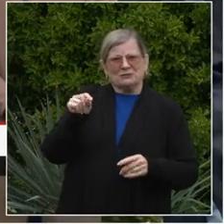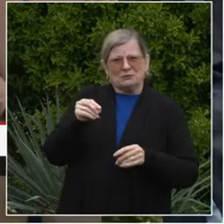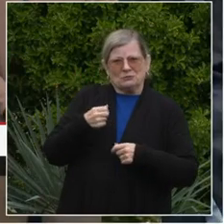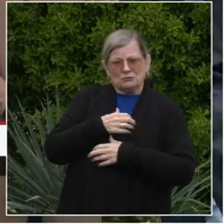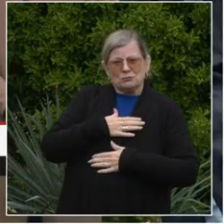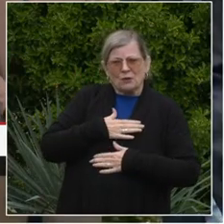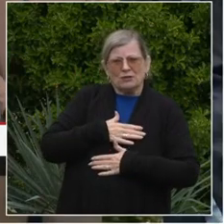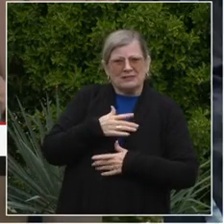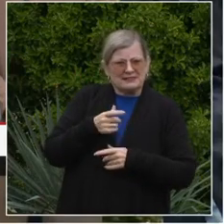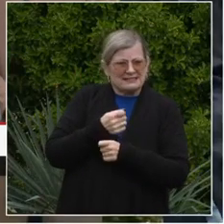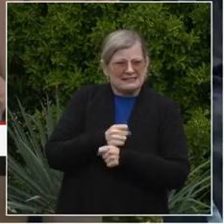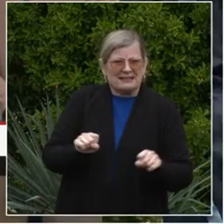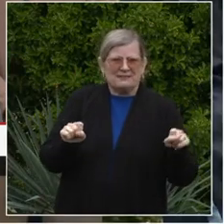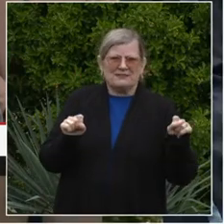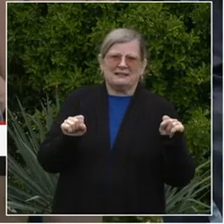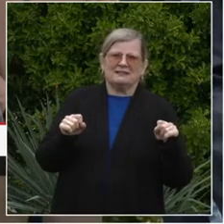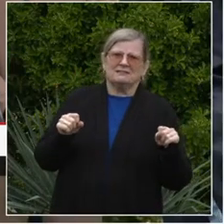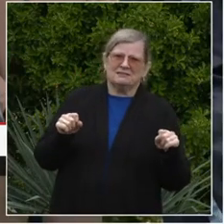safe so